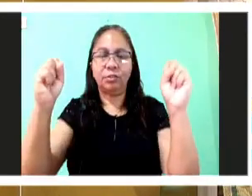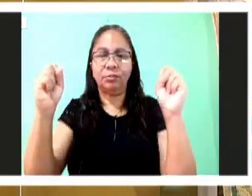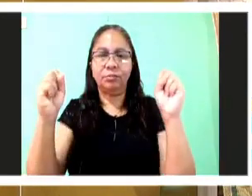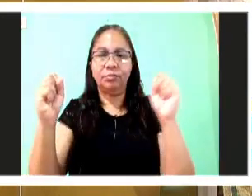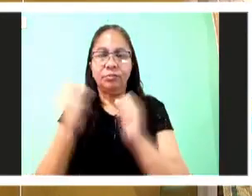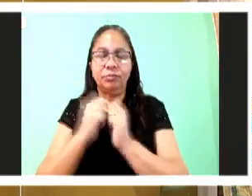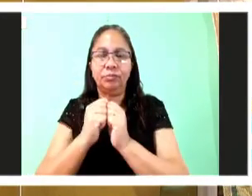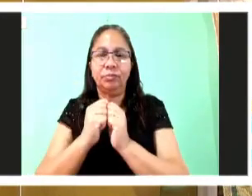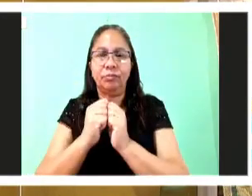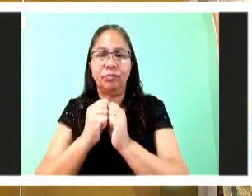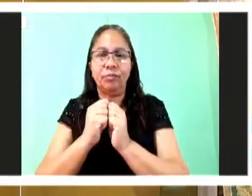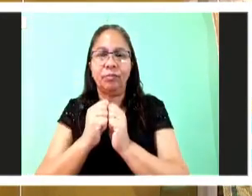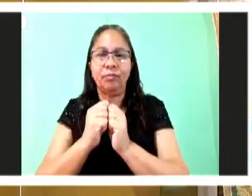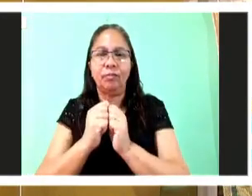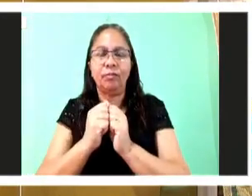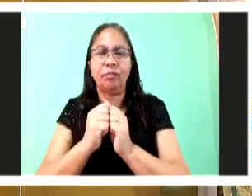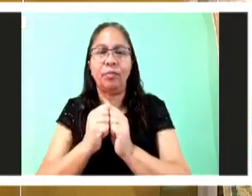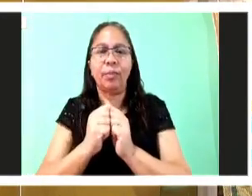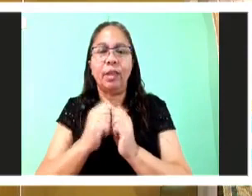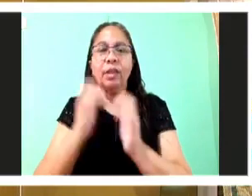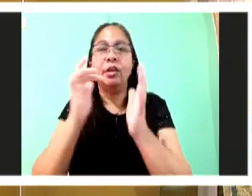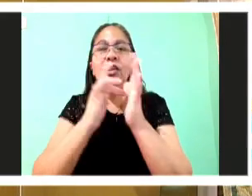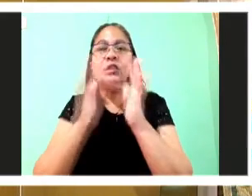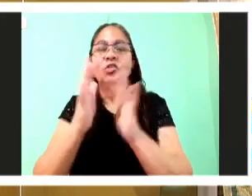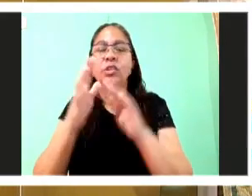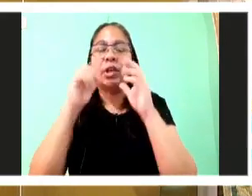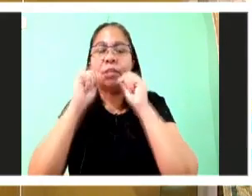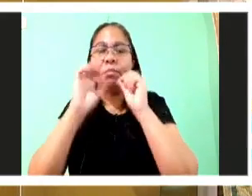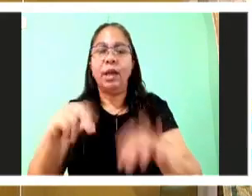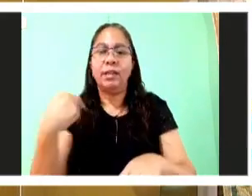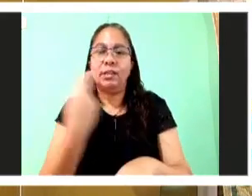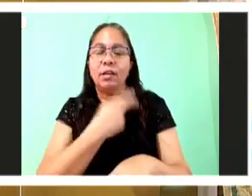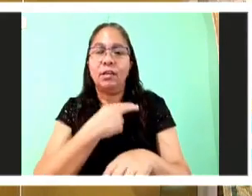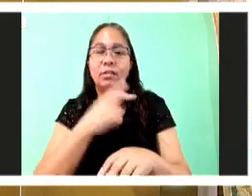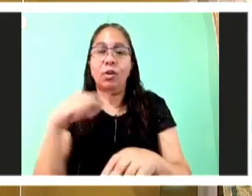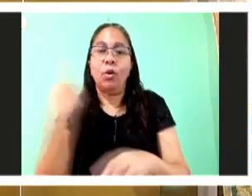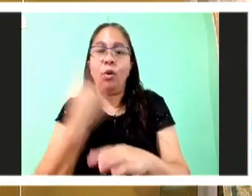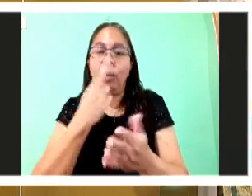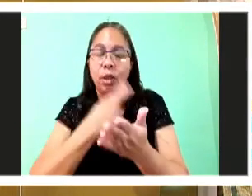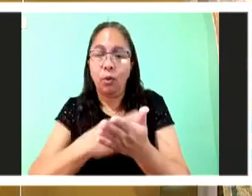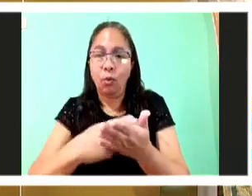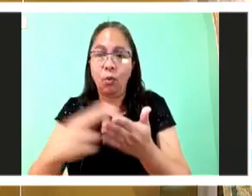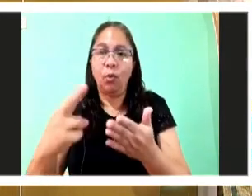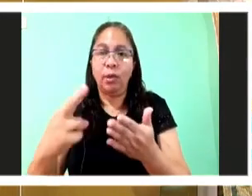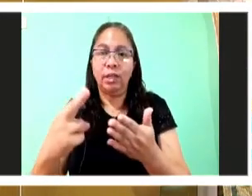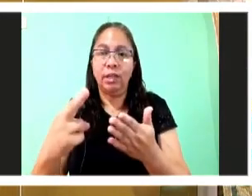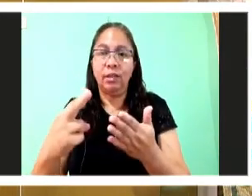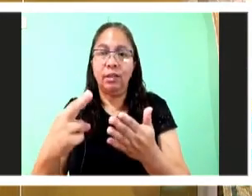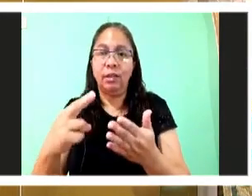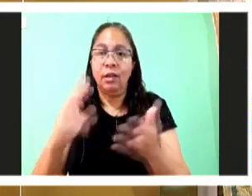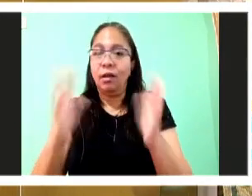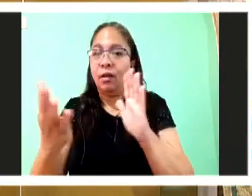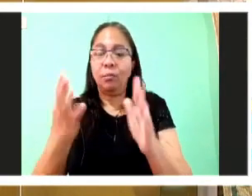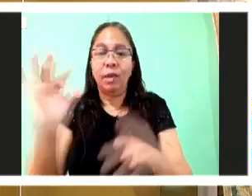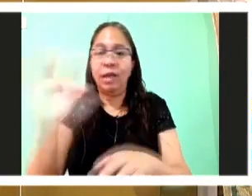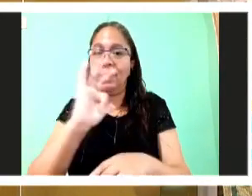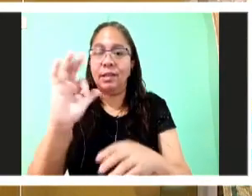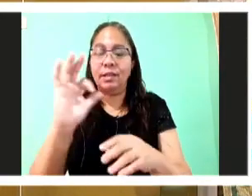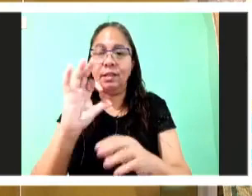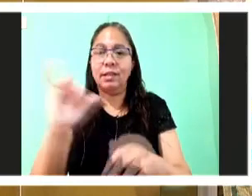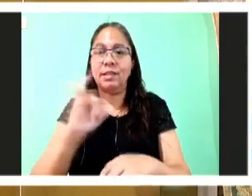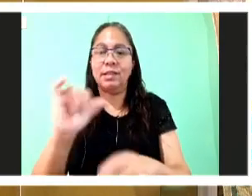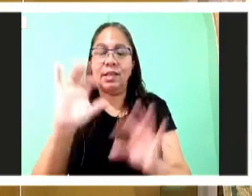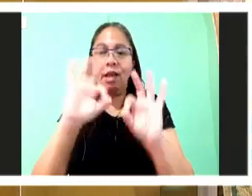For the one who sanctifies and the ones who are sanctified are of the same stock. That is